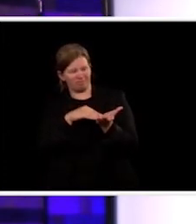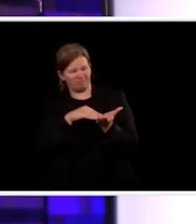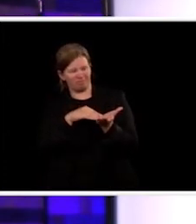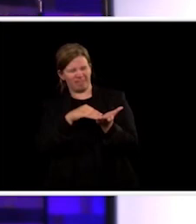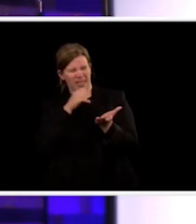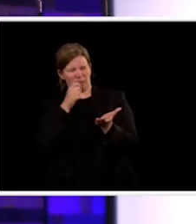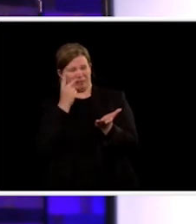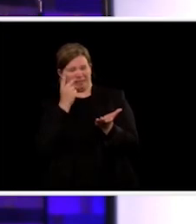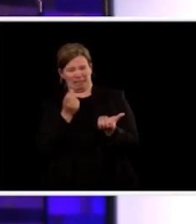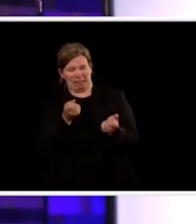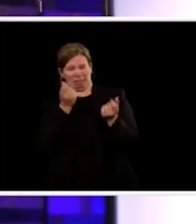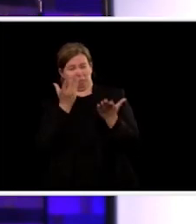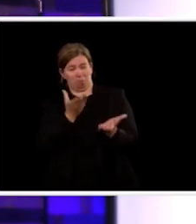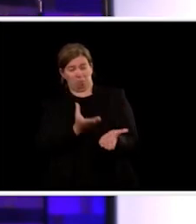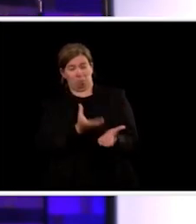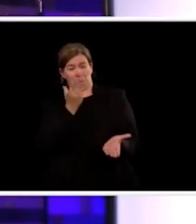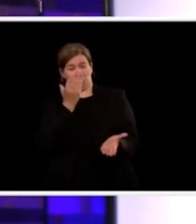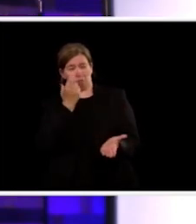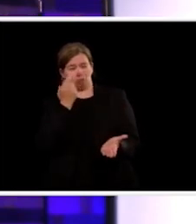for hope."